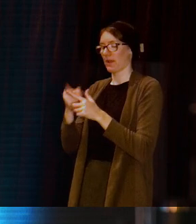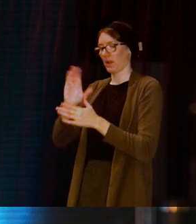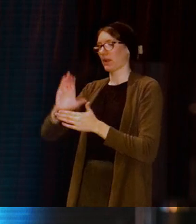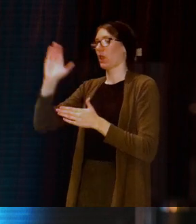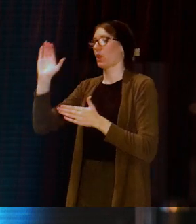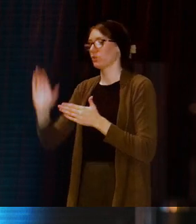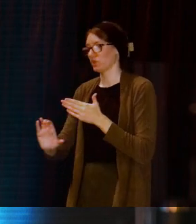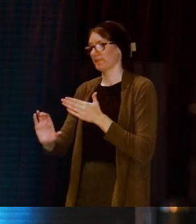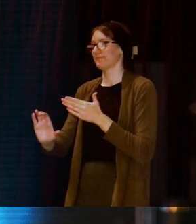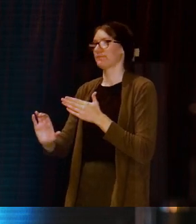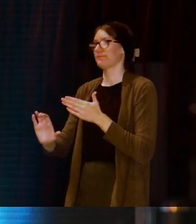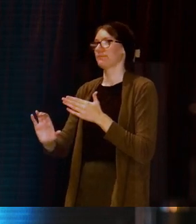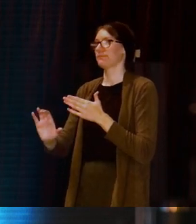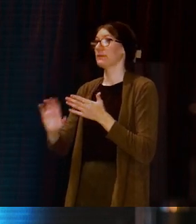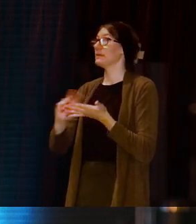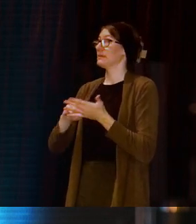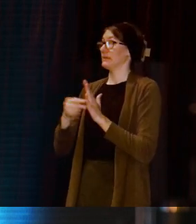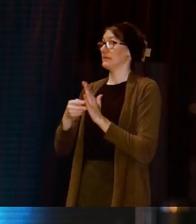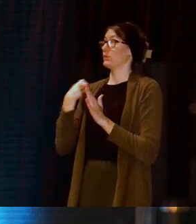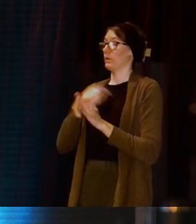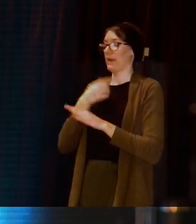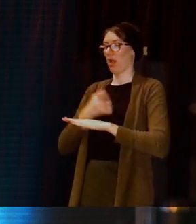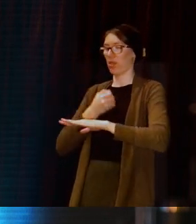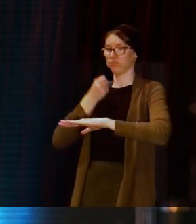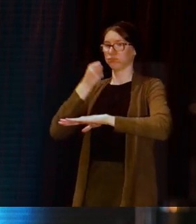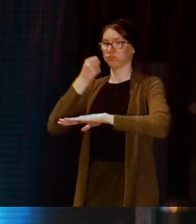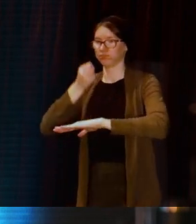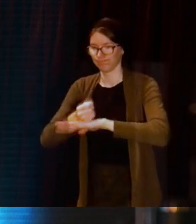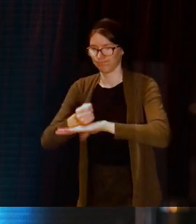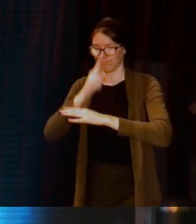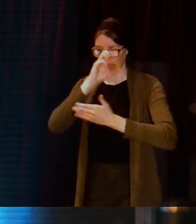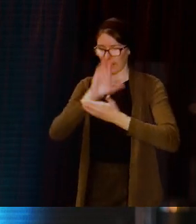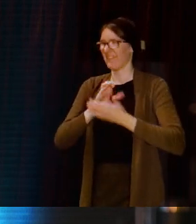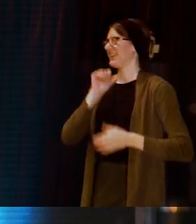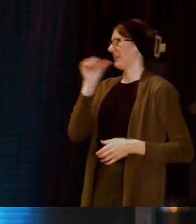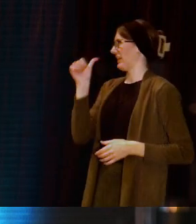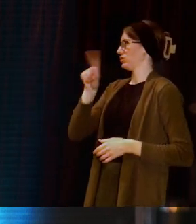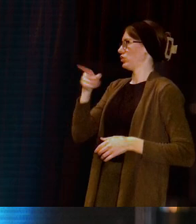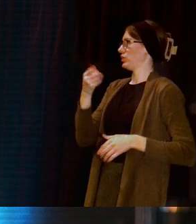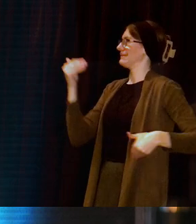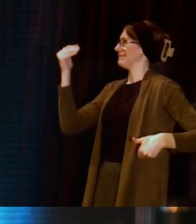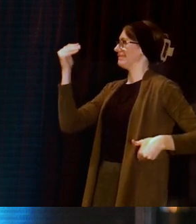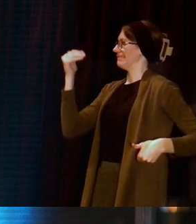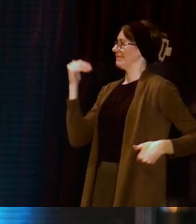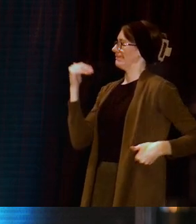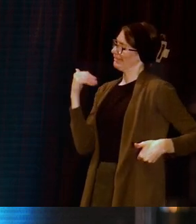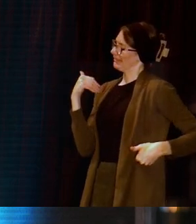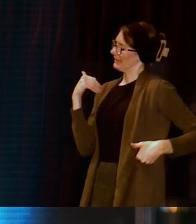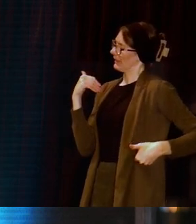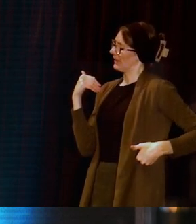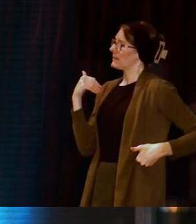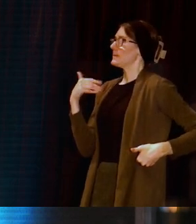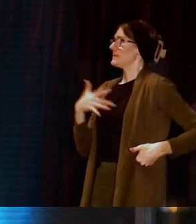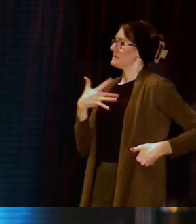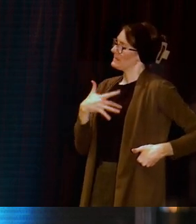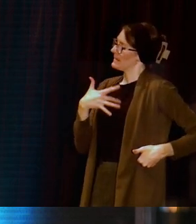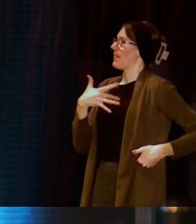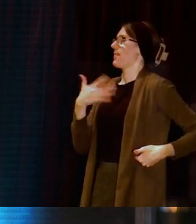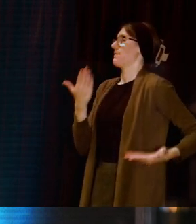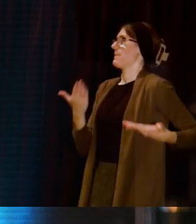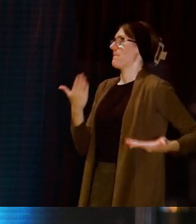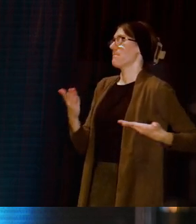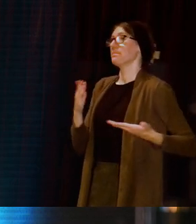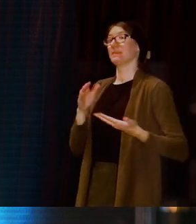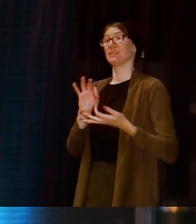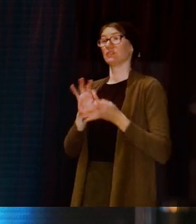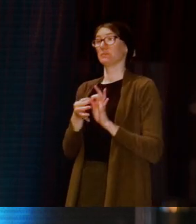It places us in a belief. We don't just go, man, I got a gut feeling about this, you know, and then make our interpretation based on that.